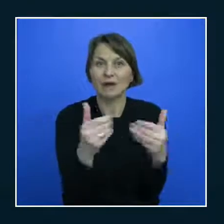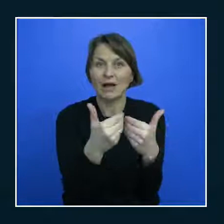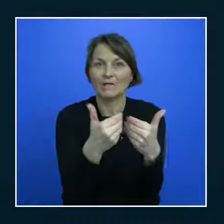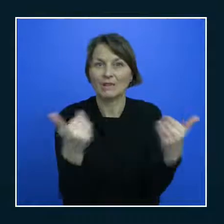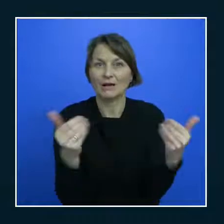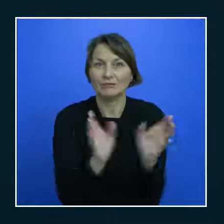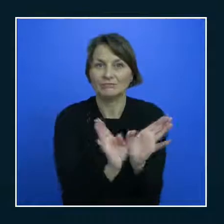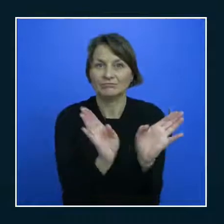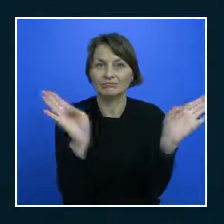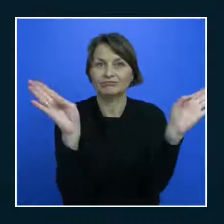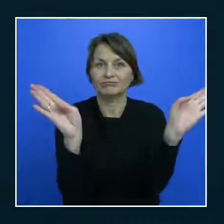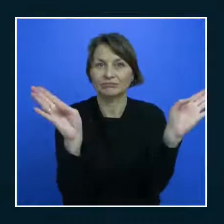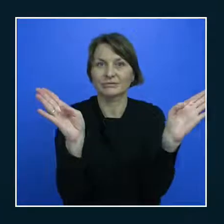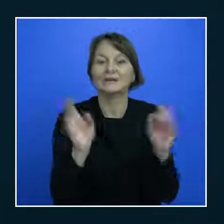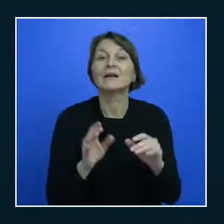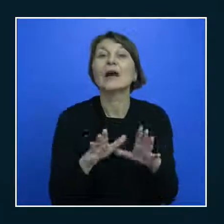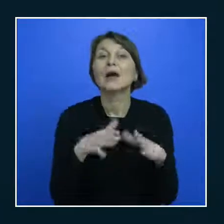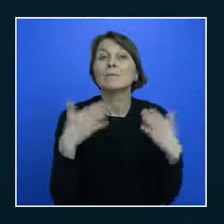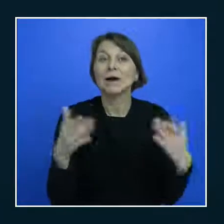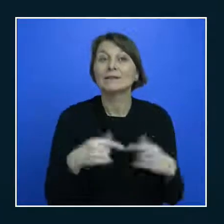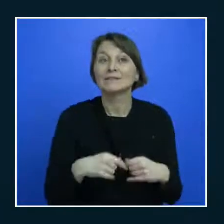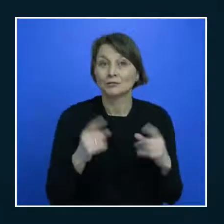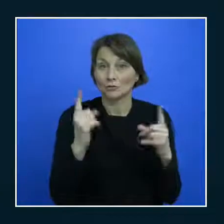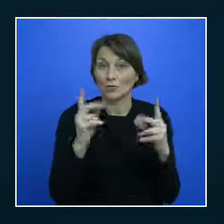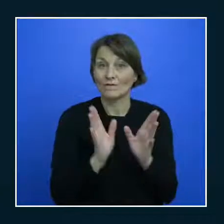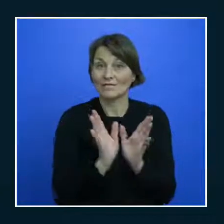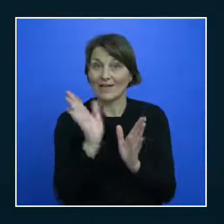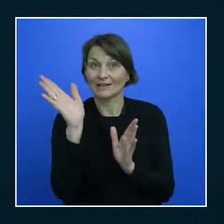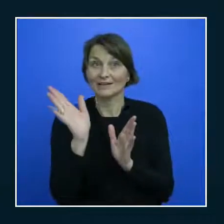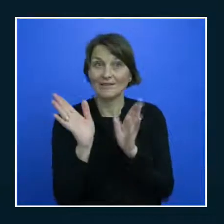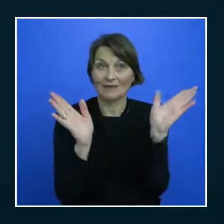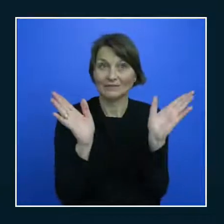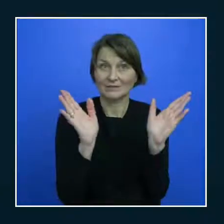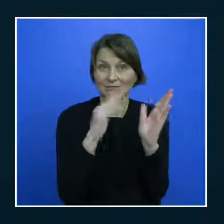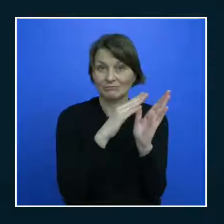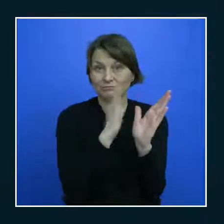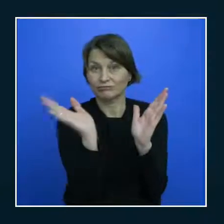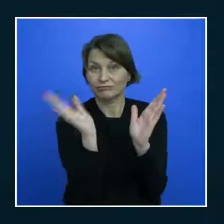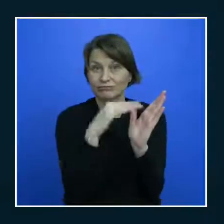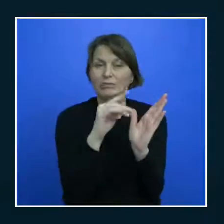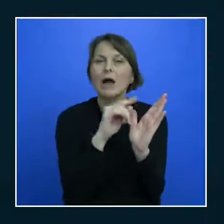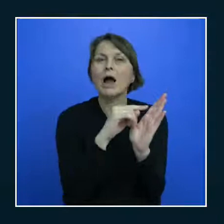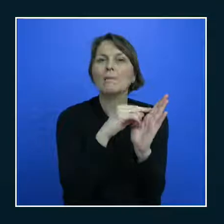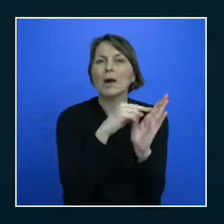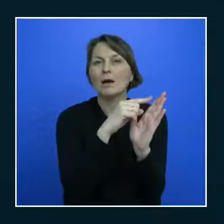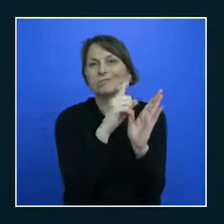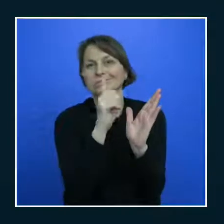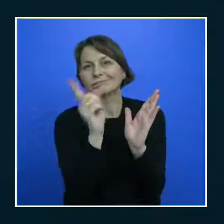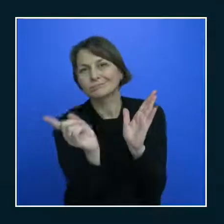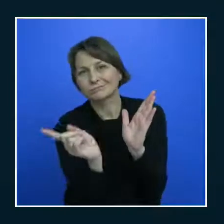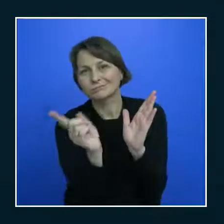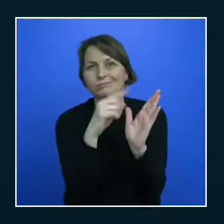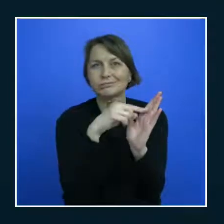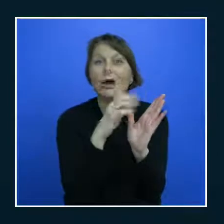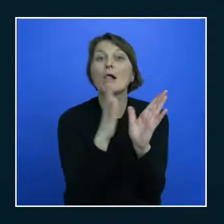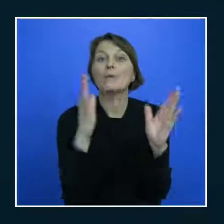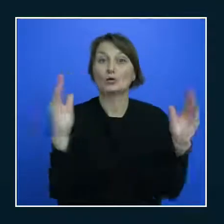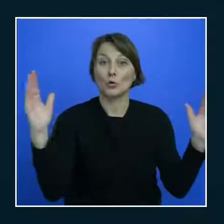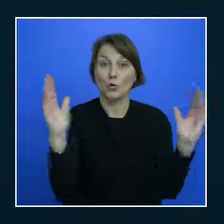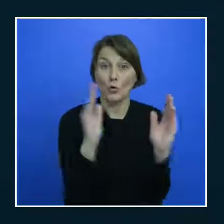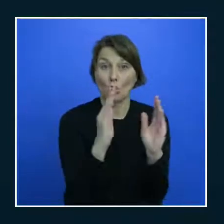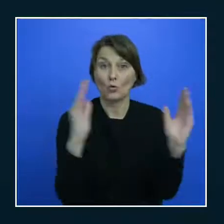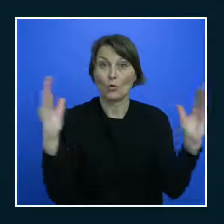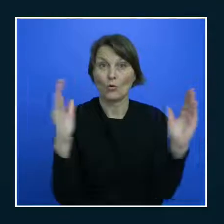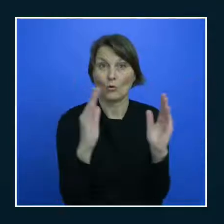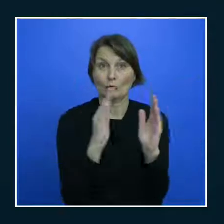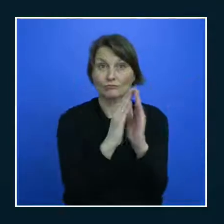Cosine similarity. If you have two vectors in space, the angle between them tells us how close they are, right? That angle.